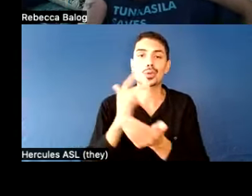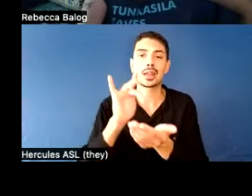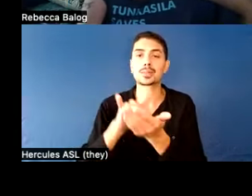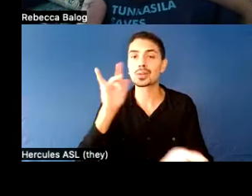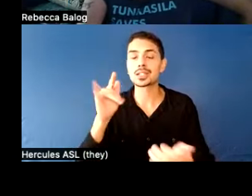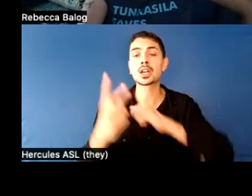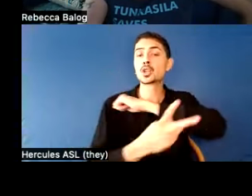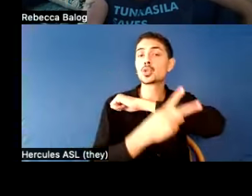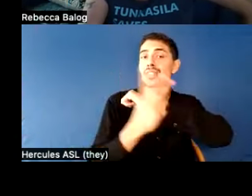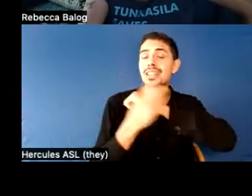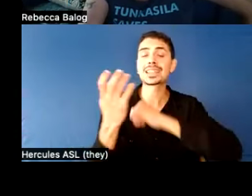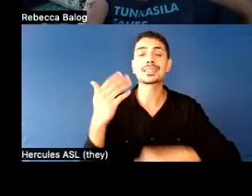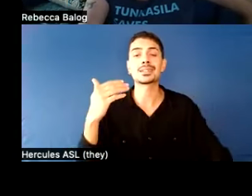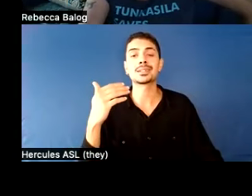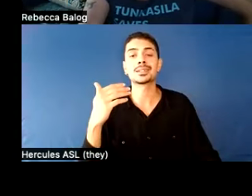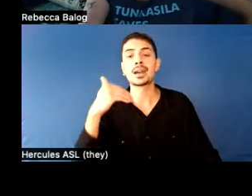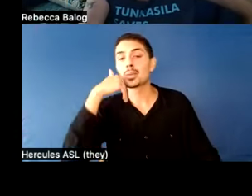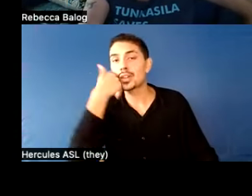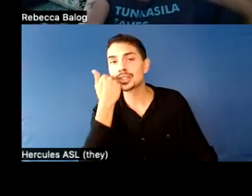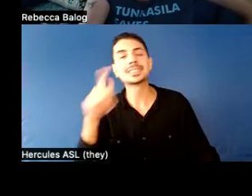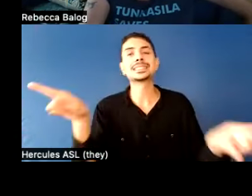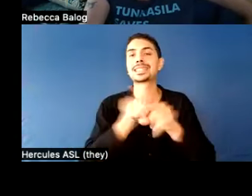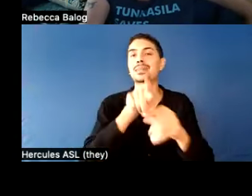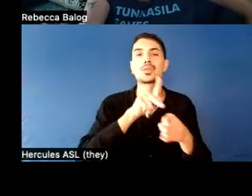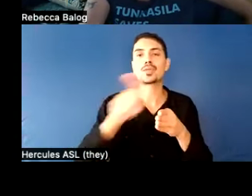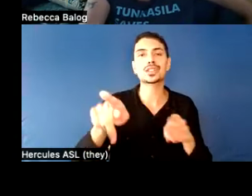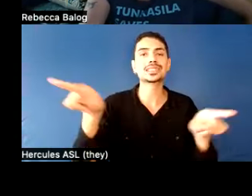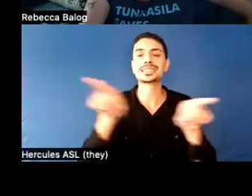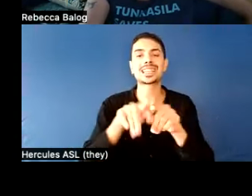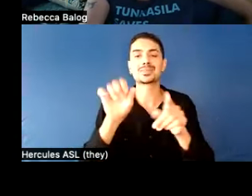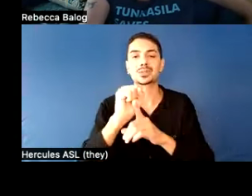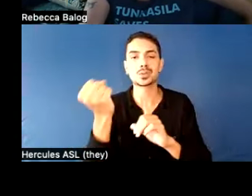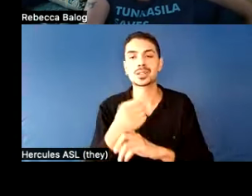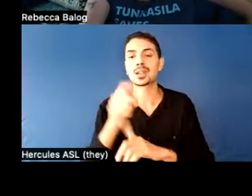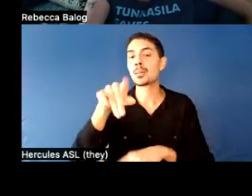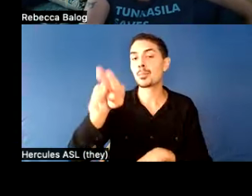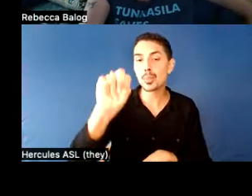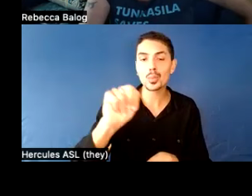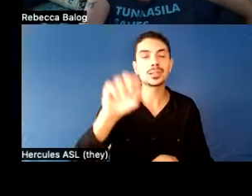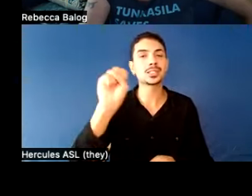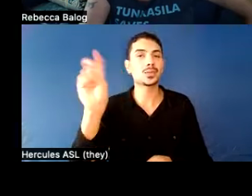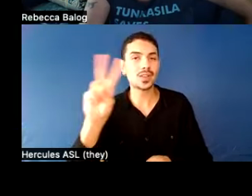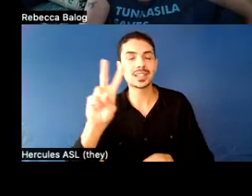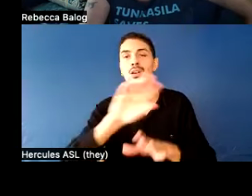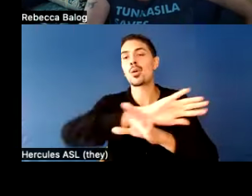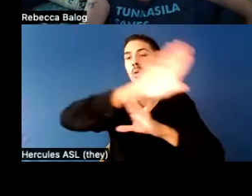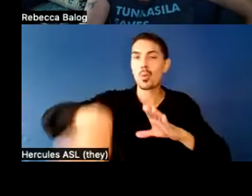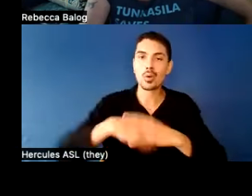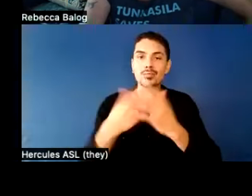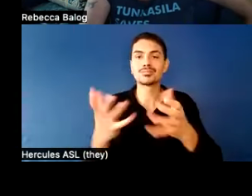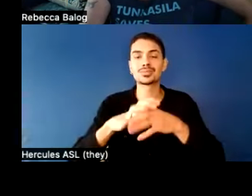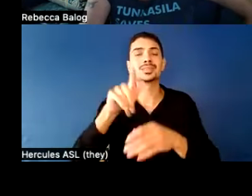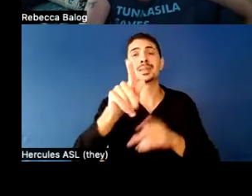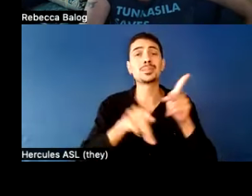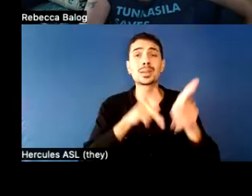wheelhouse. Sex trafficking, sexual violence, pornography. These harm doers are